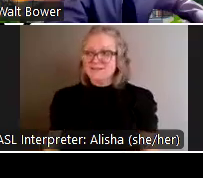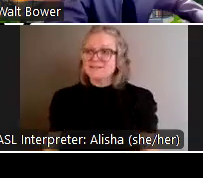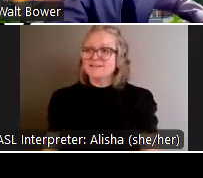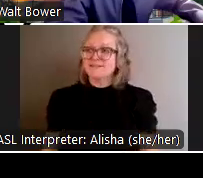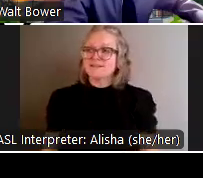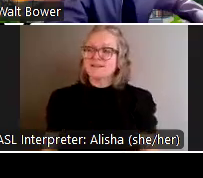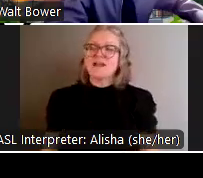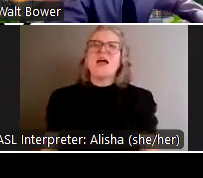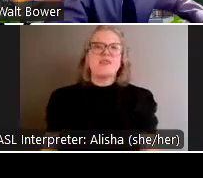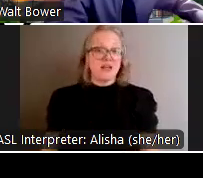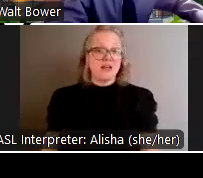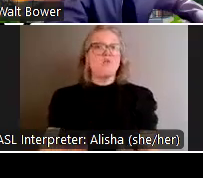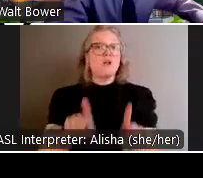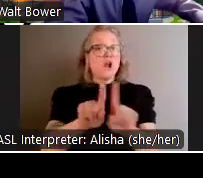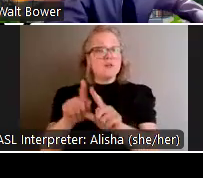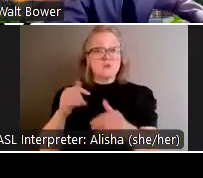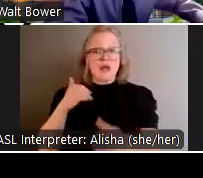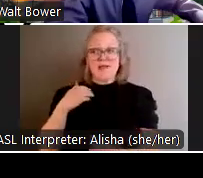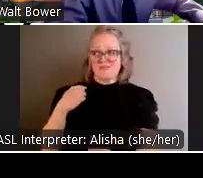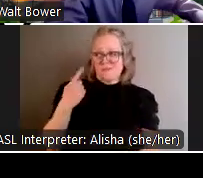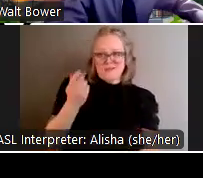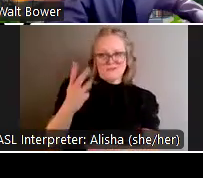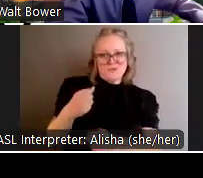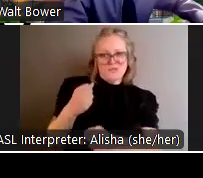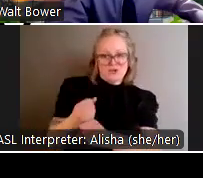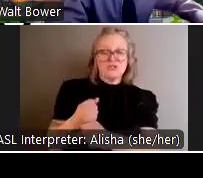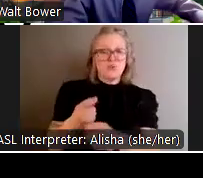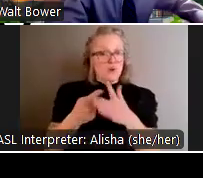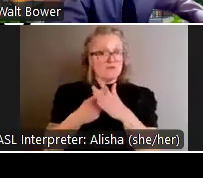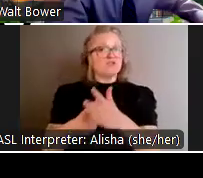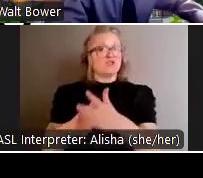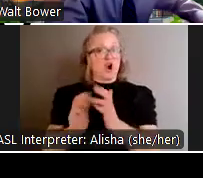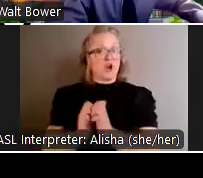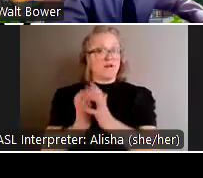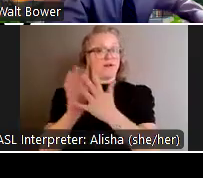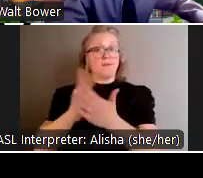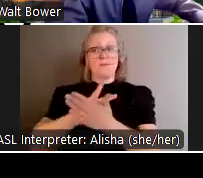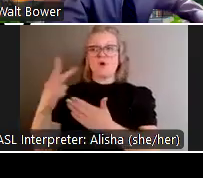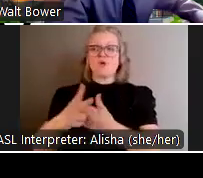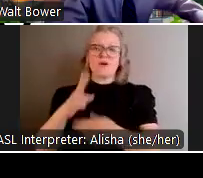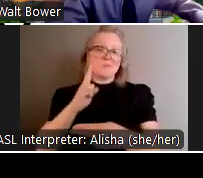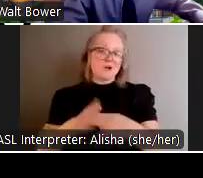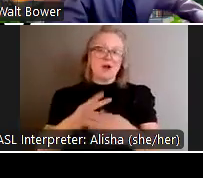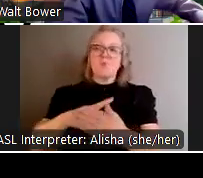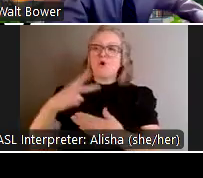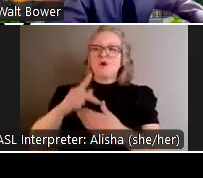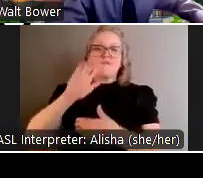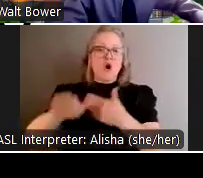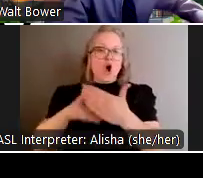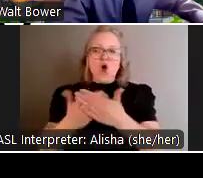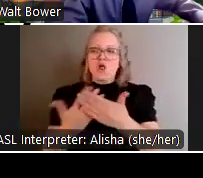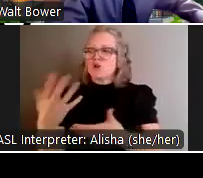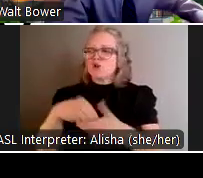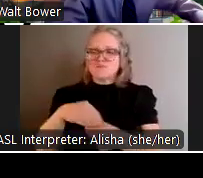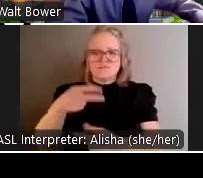And then we also, in the last few years, we have started a program called Program of All-Inclusive Care for the Elderly.